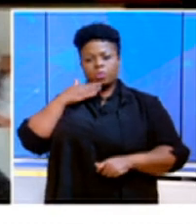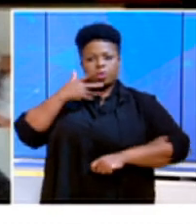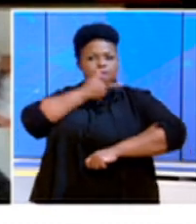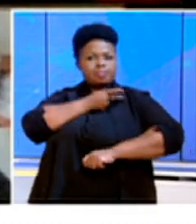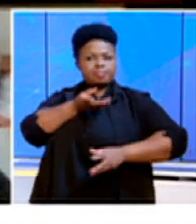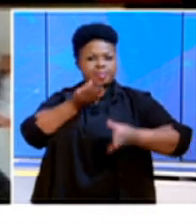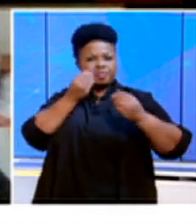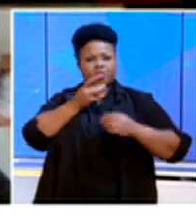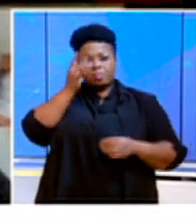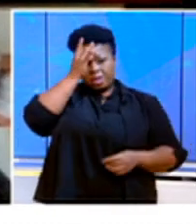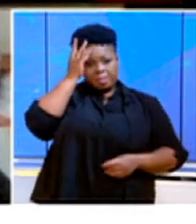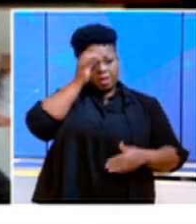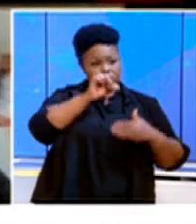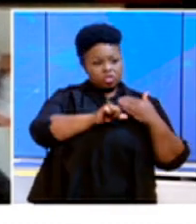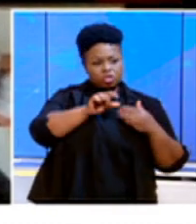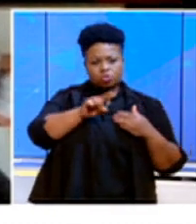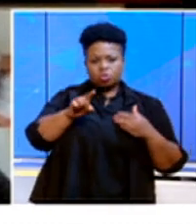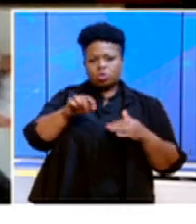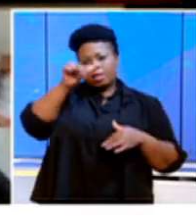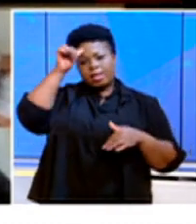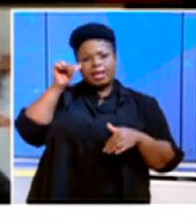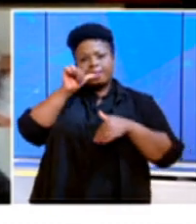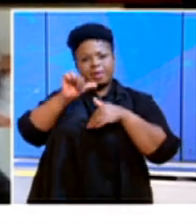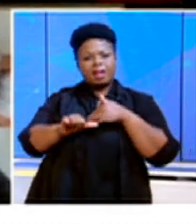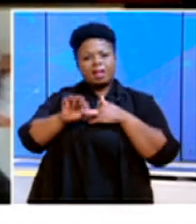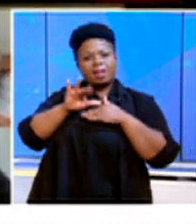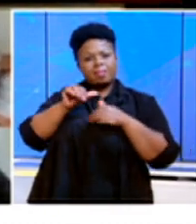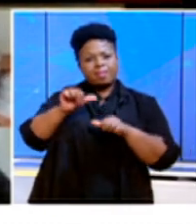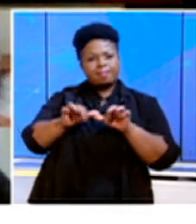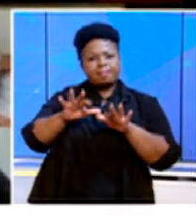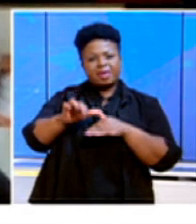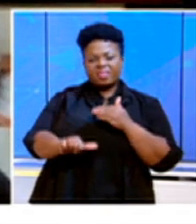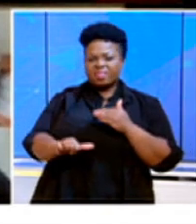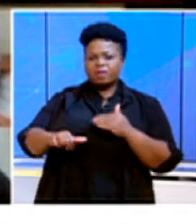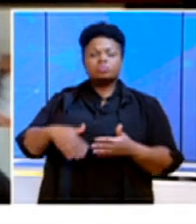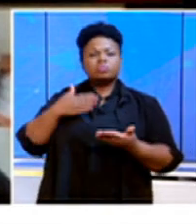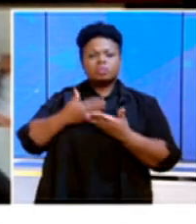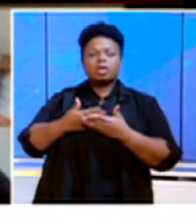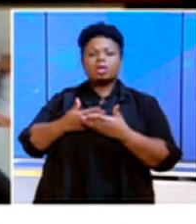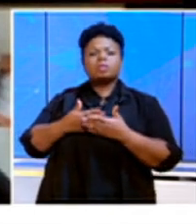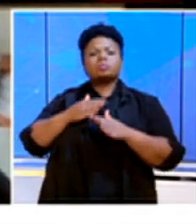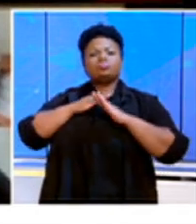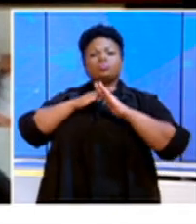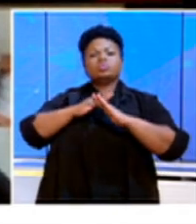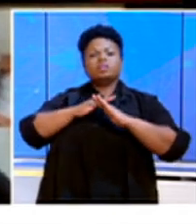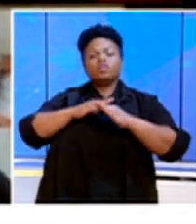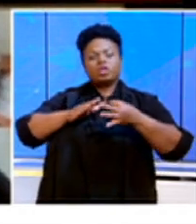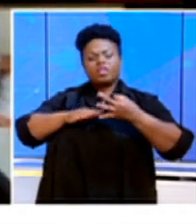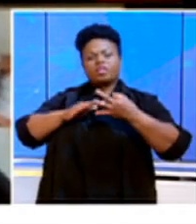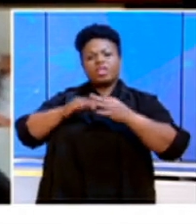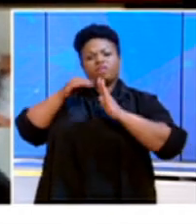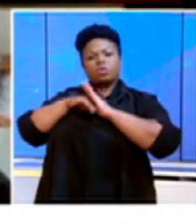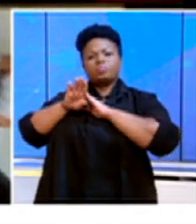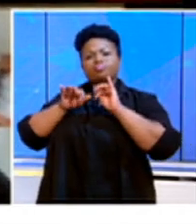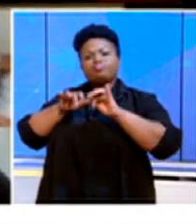say from March to April, which we could have done, would be protected against any kind of surge or wave, even if